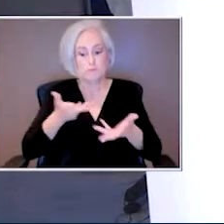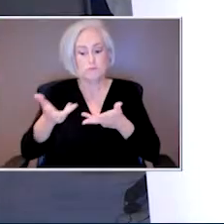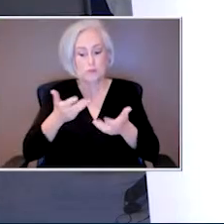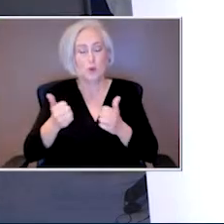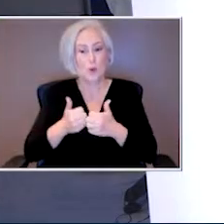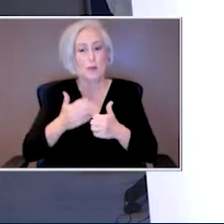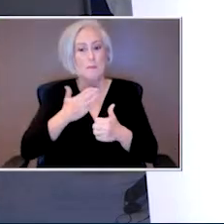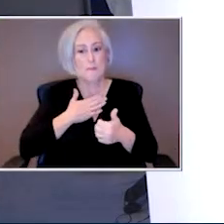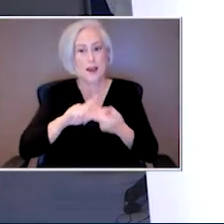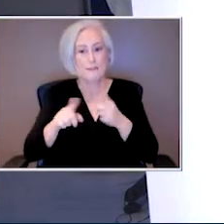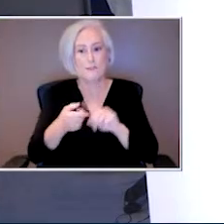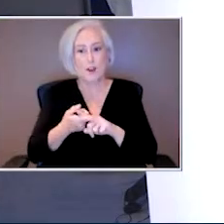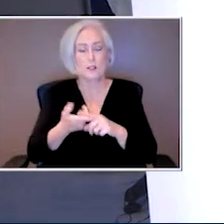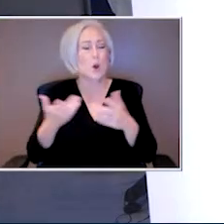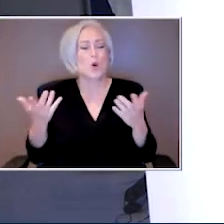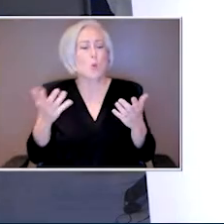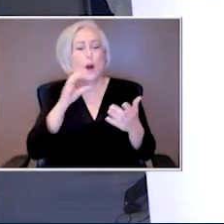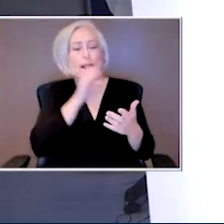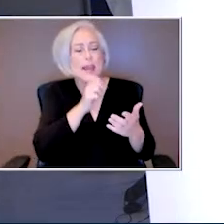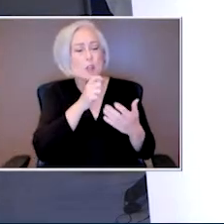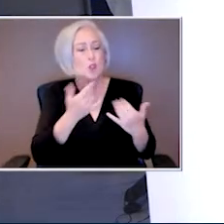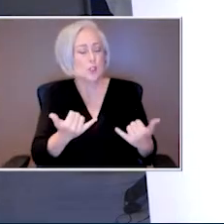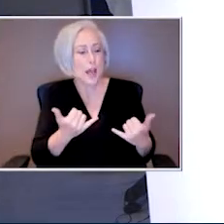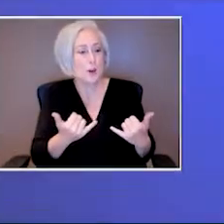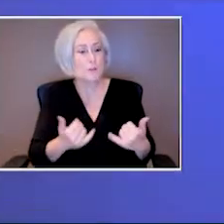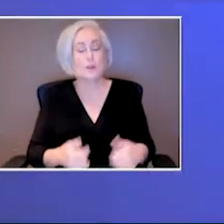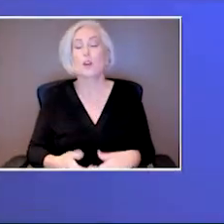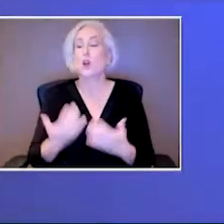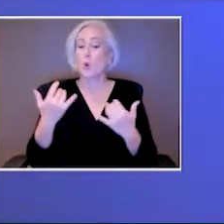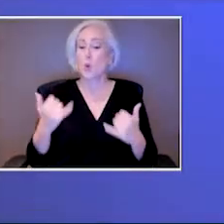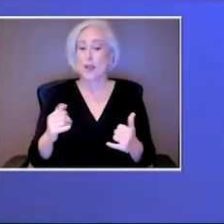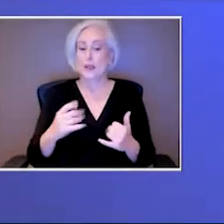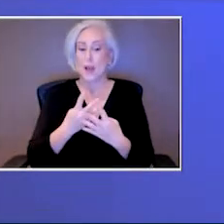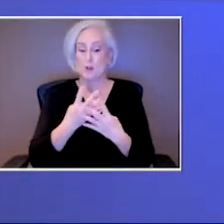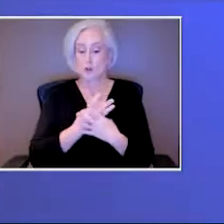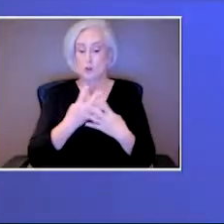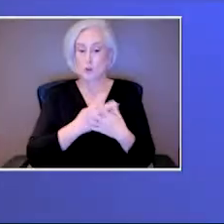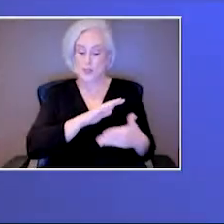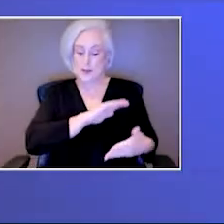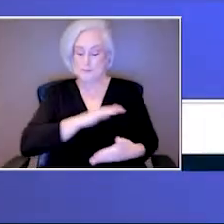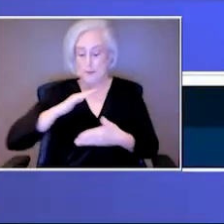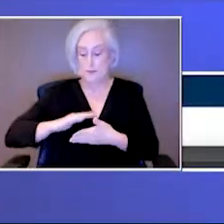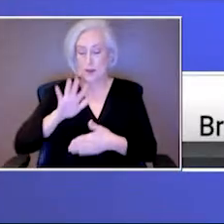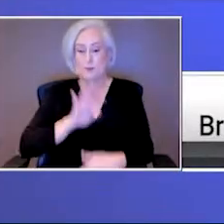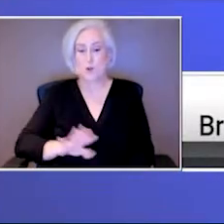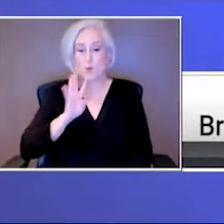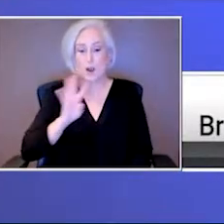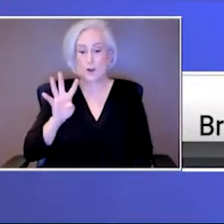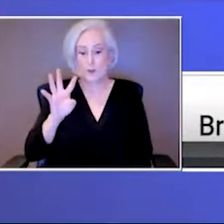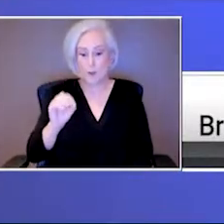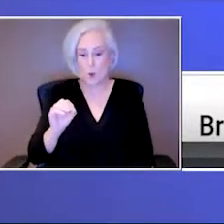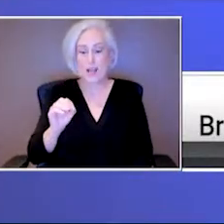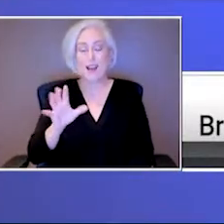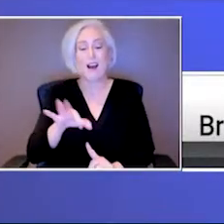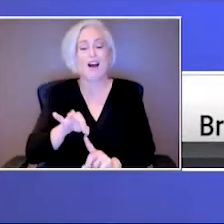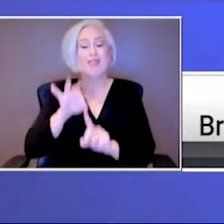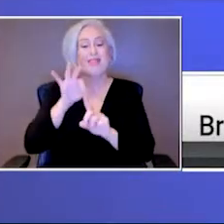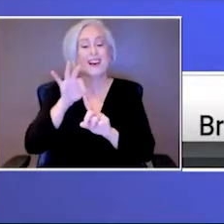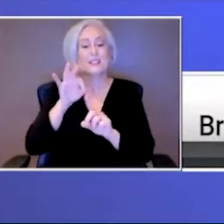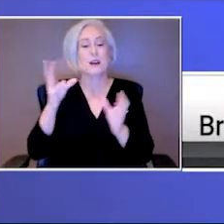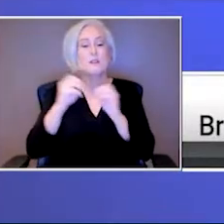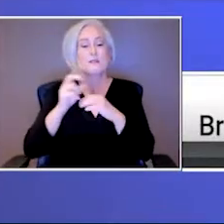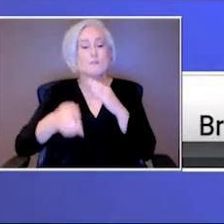is it right now? Let's start there. So screening mammograms are recommended at the age of 40 unless you're at higher risk, and that's where this really comes